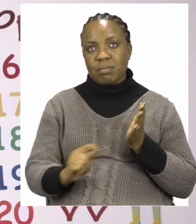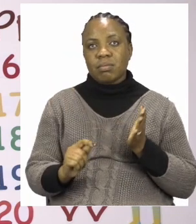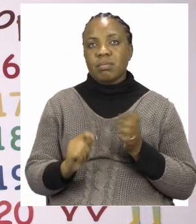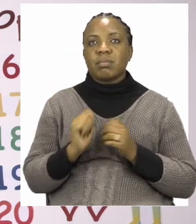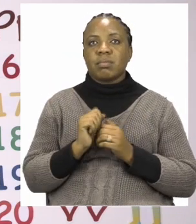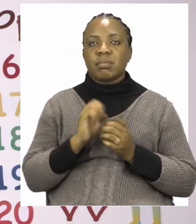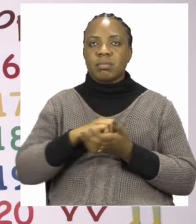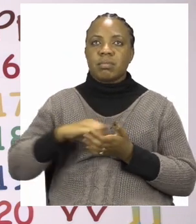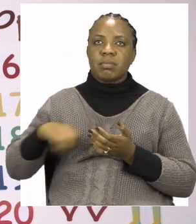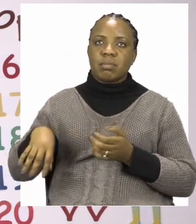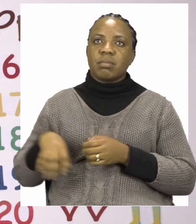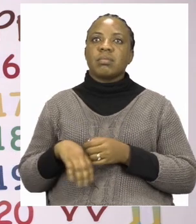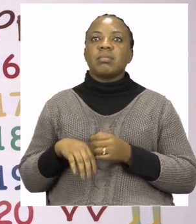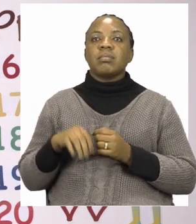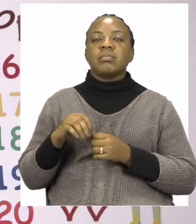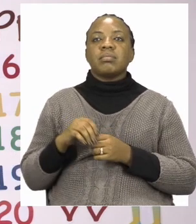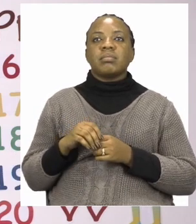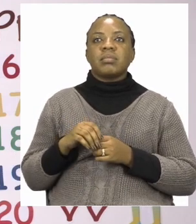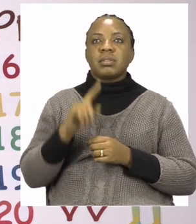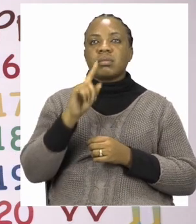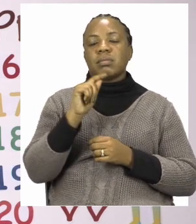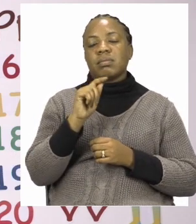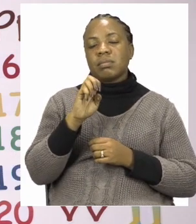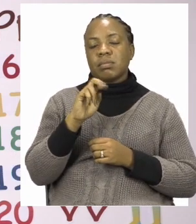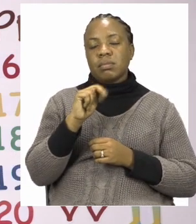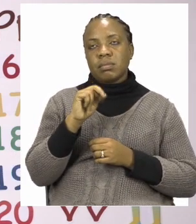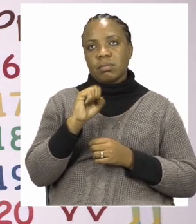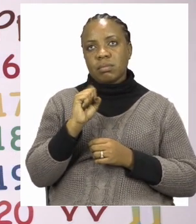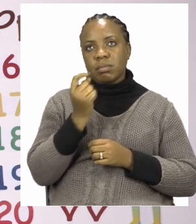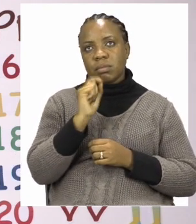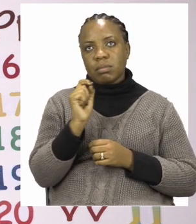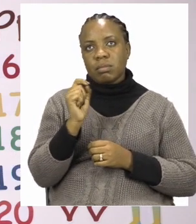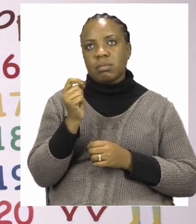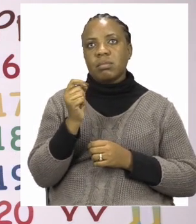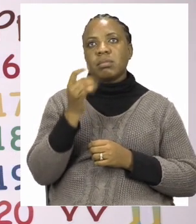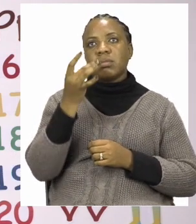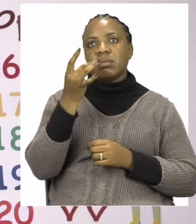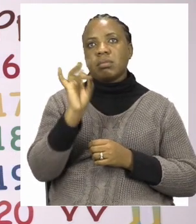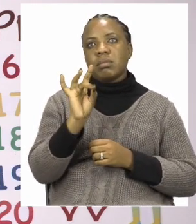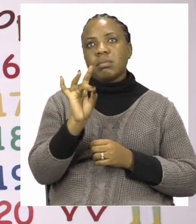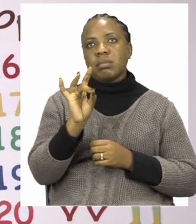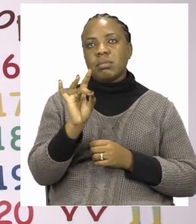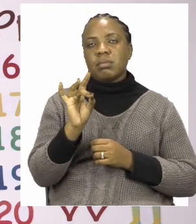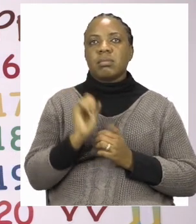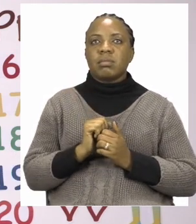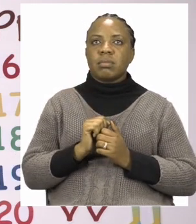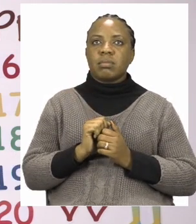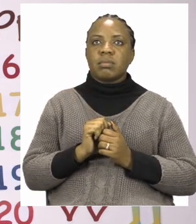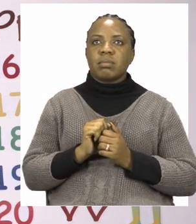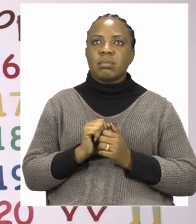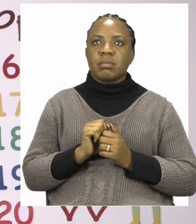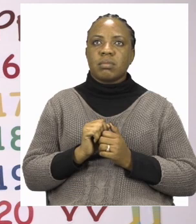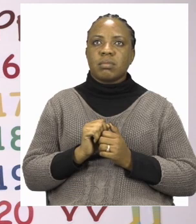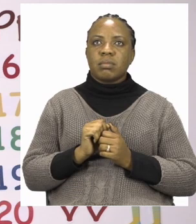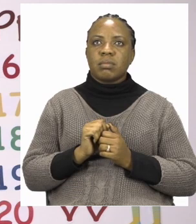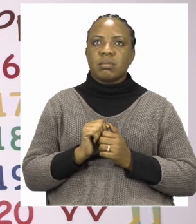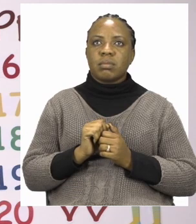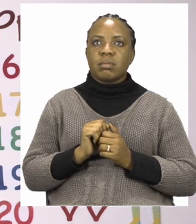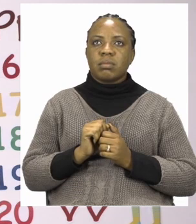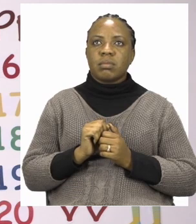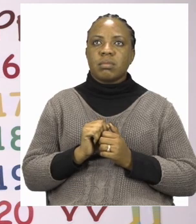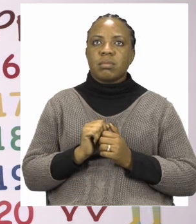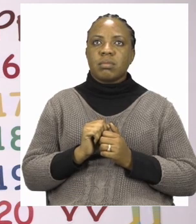going to take the 8 and put it at tens. to now say that it is in the correct